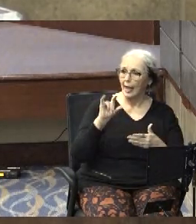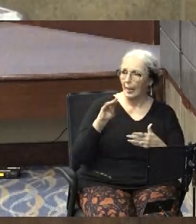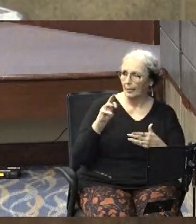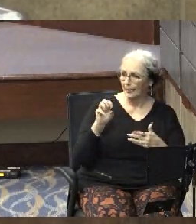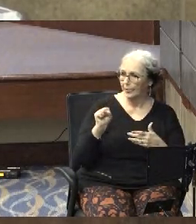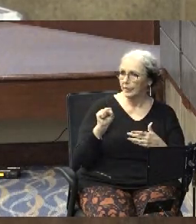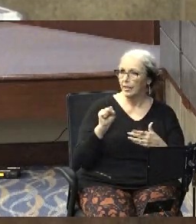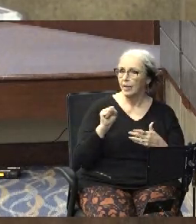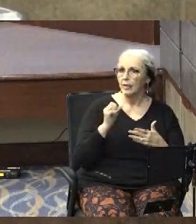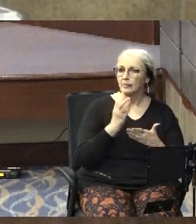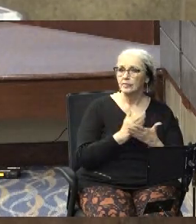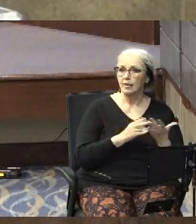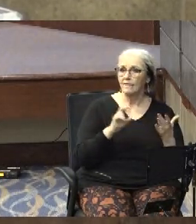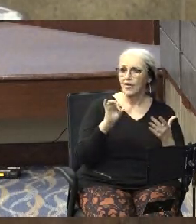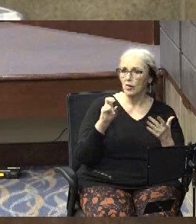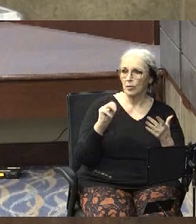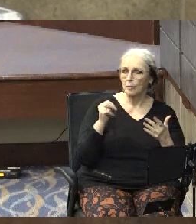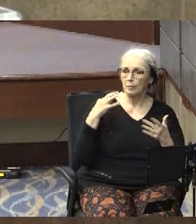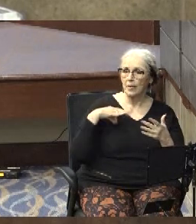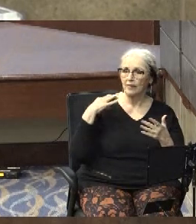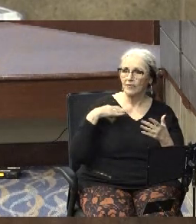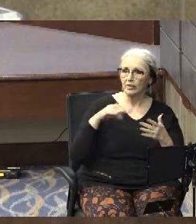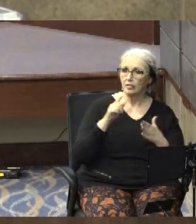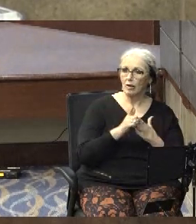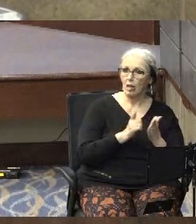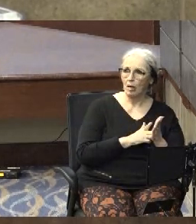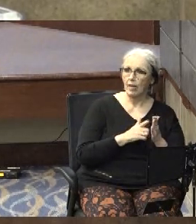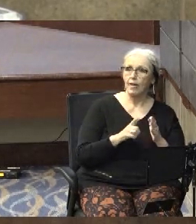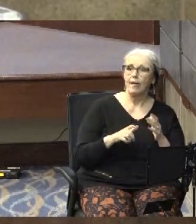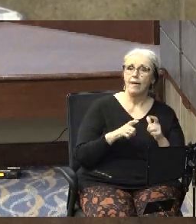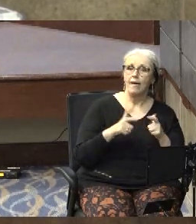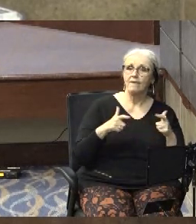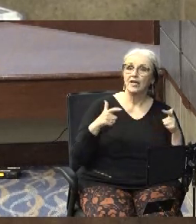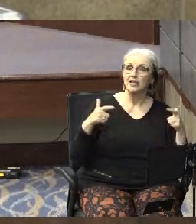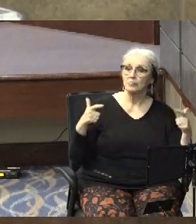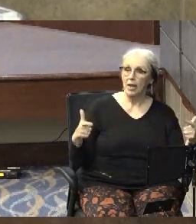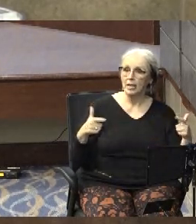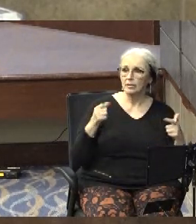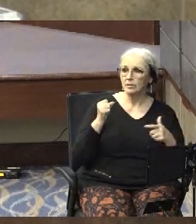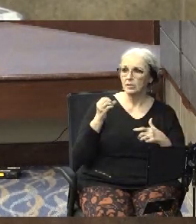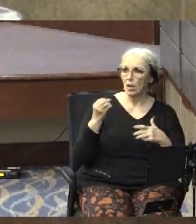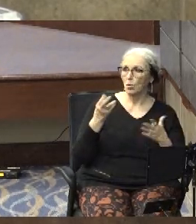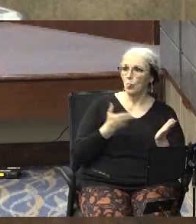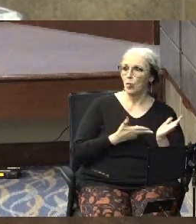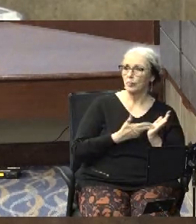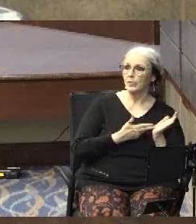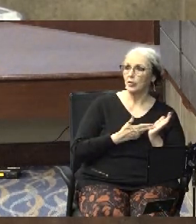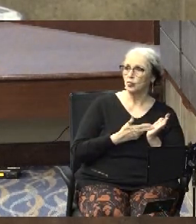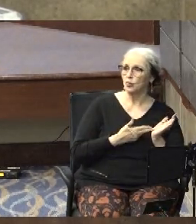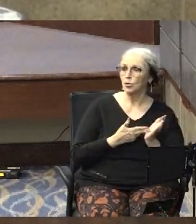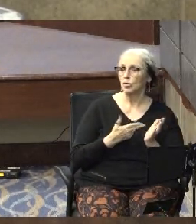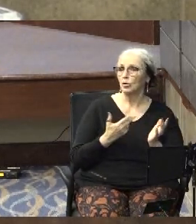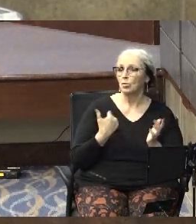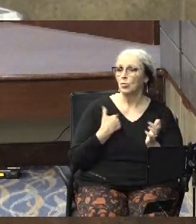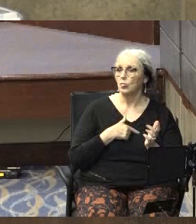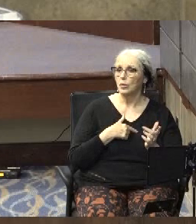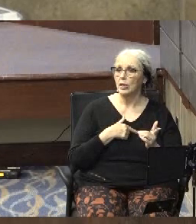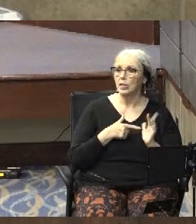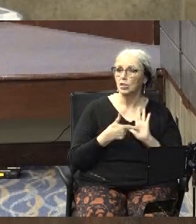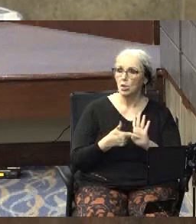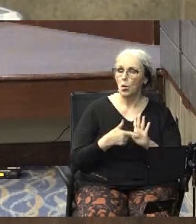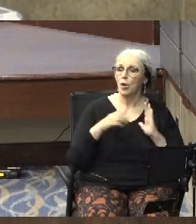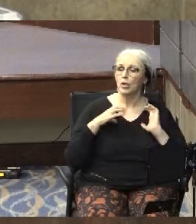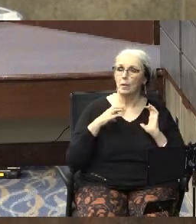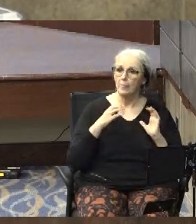as some of veterans benefits law has expanded, and we were made sure to show our